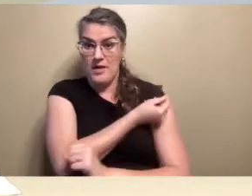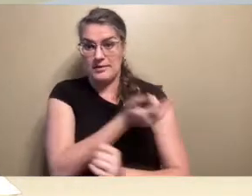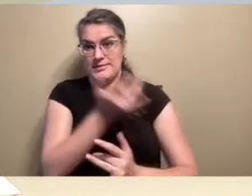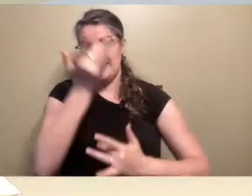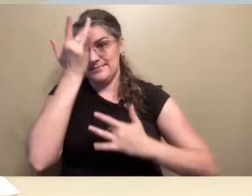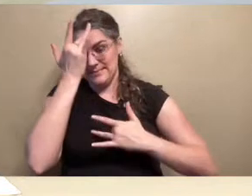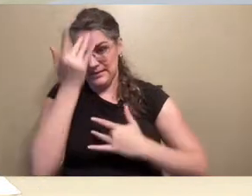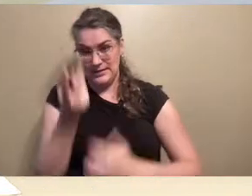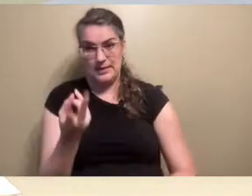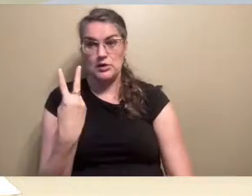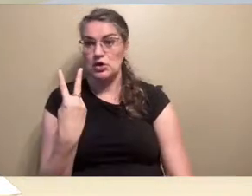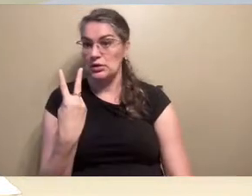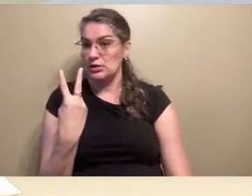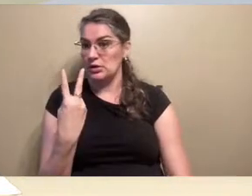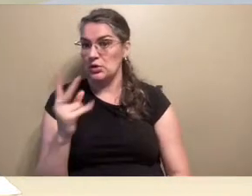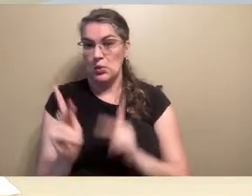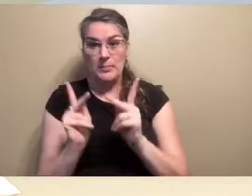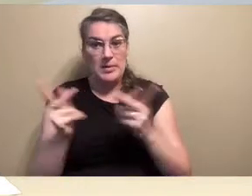vaccinated.